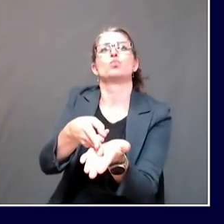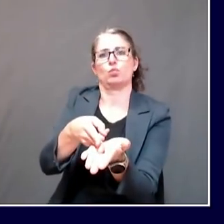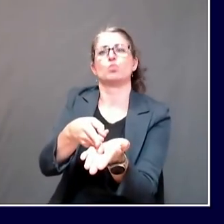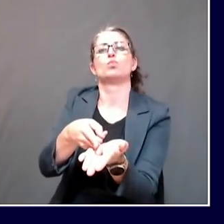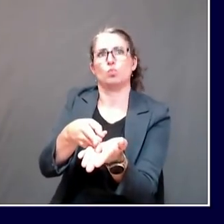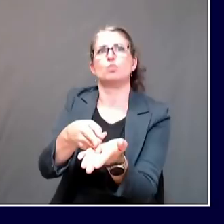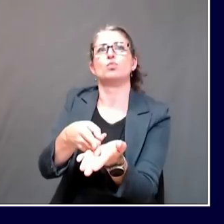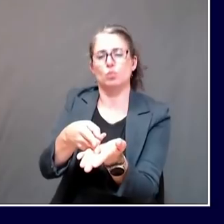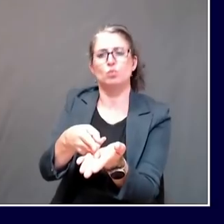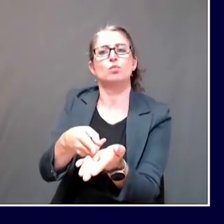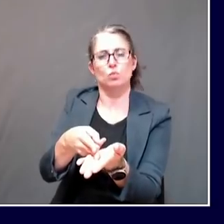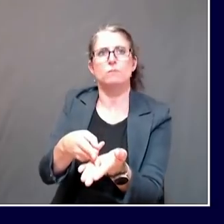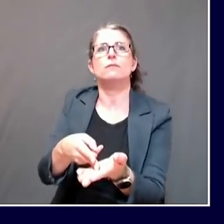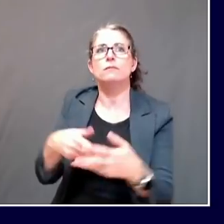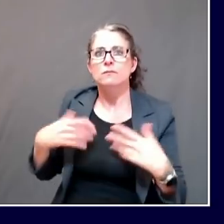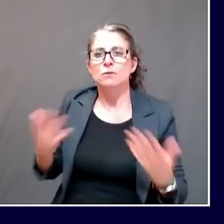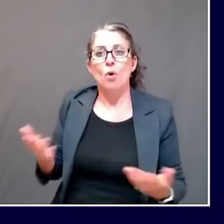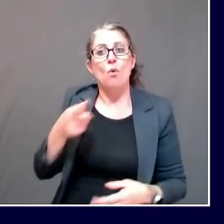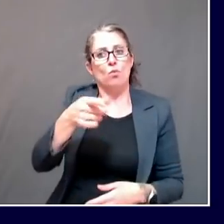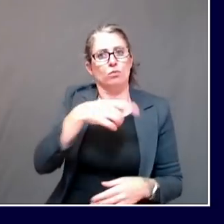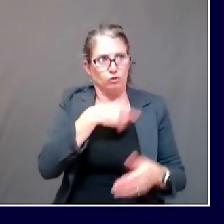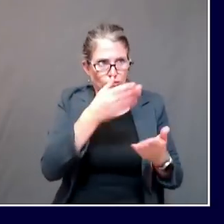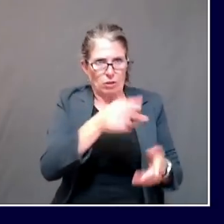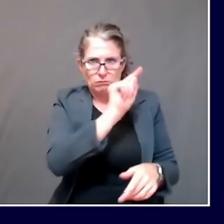on the discussion.